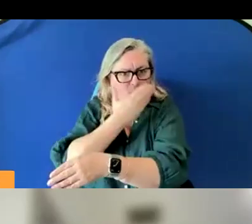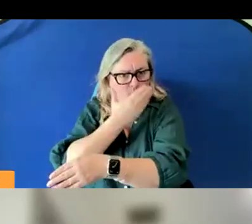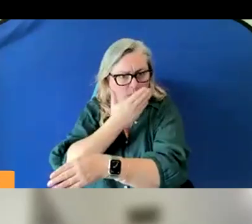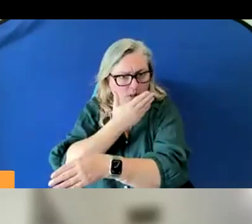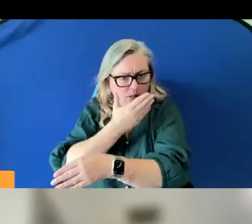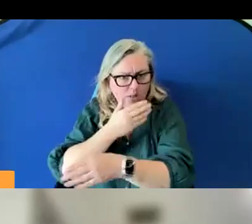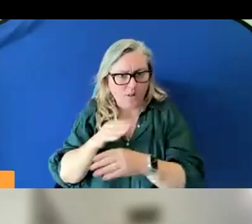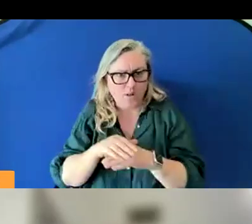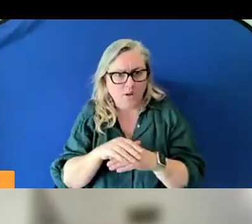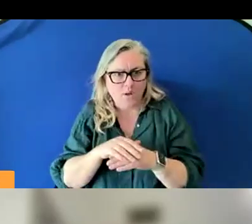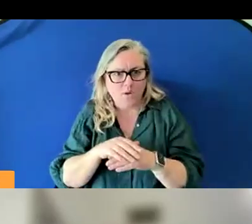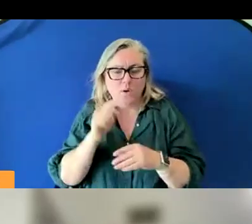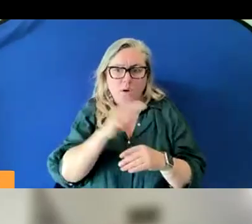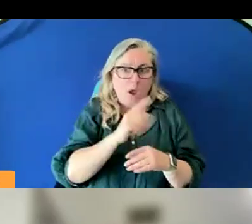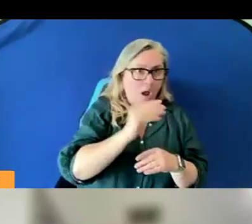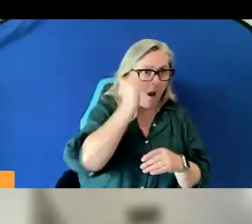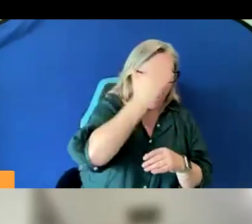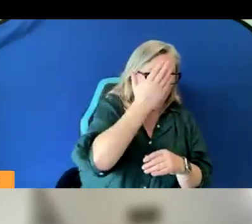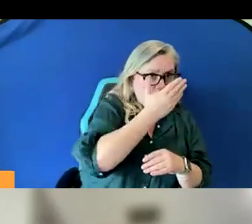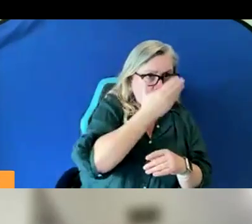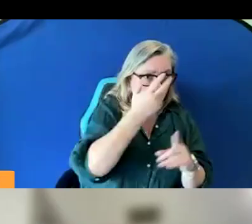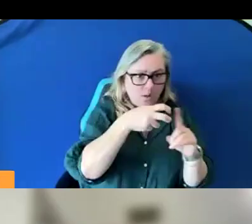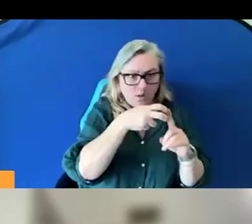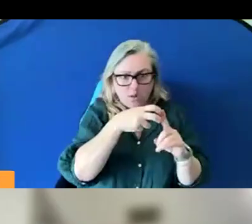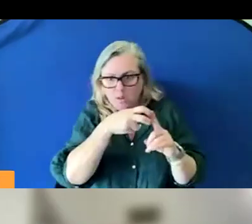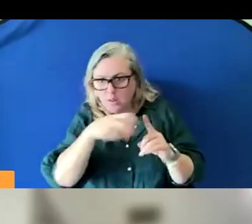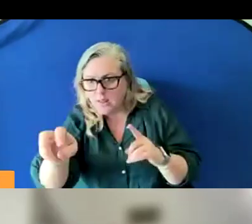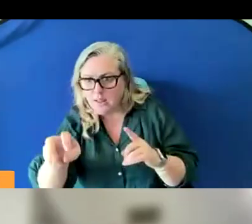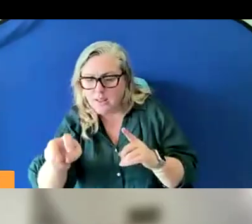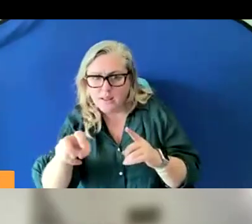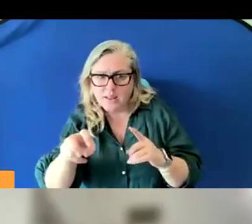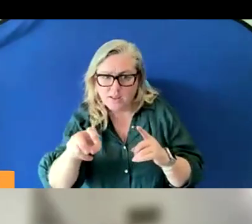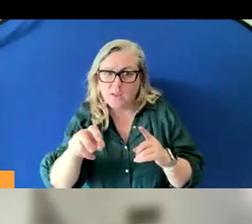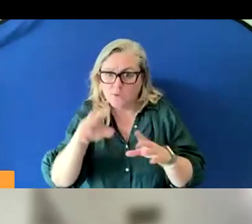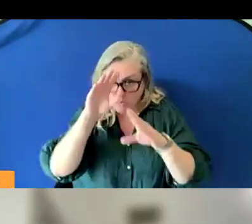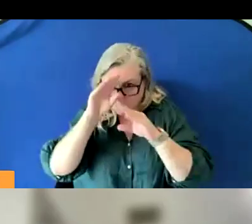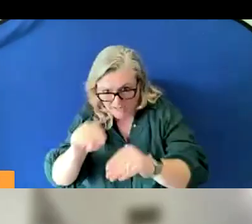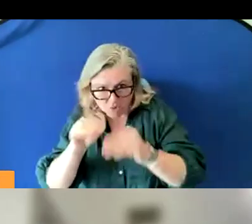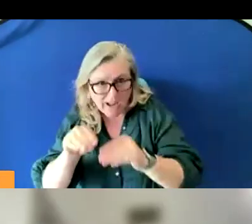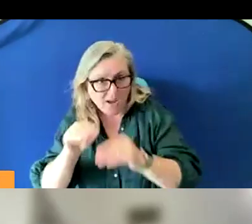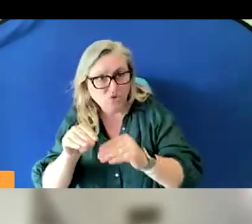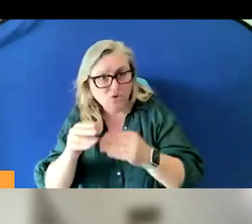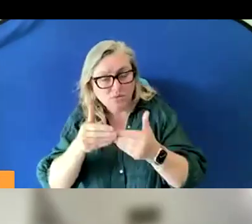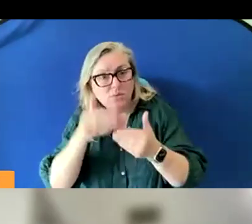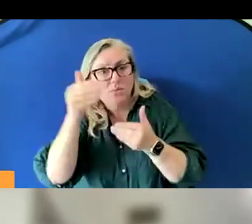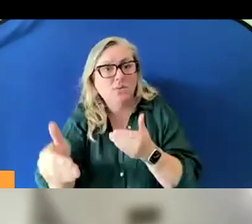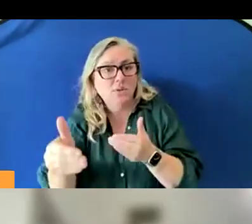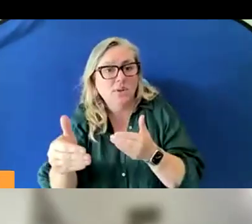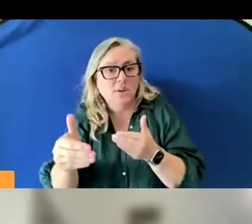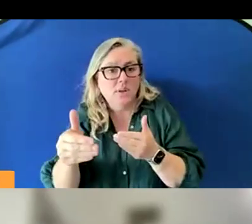transitioning from high school into long-term education and finding